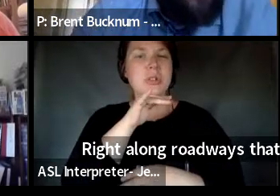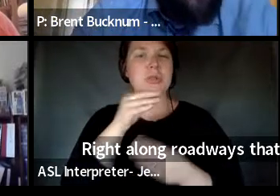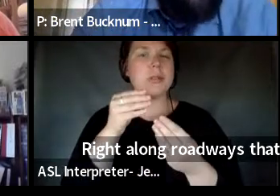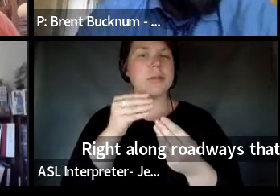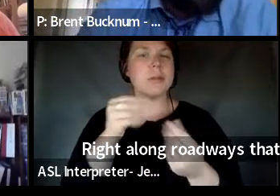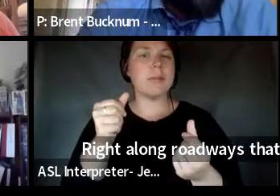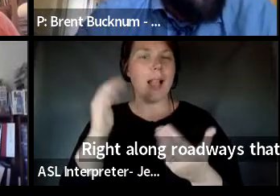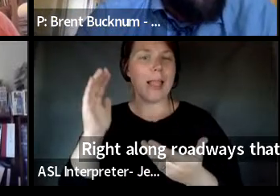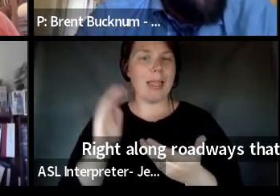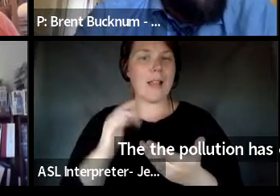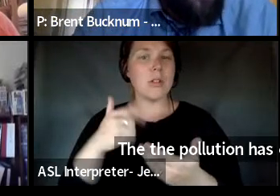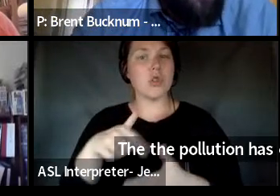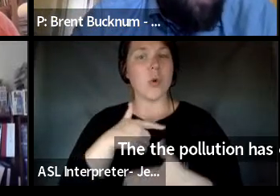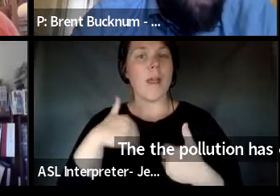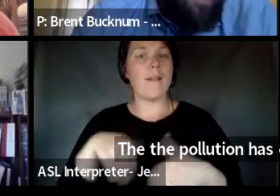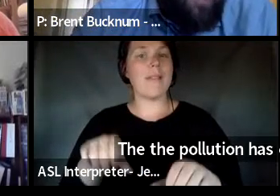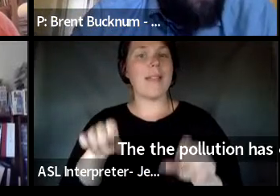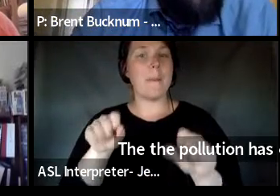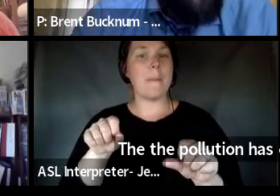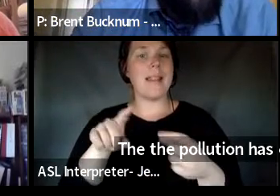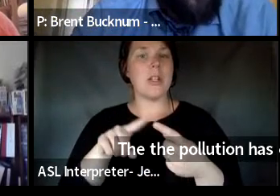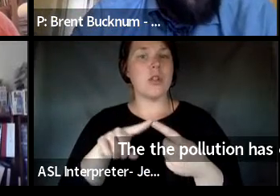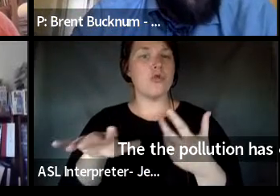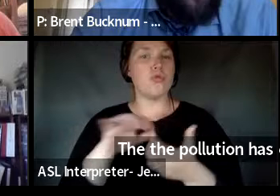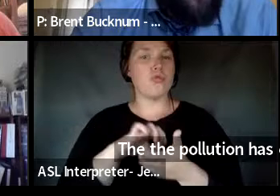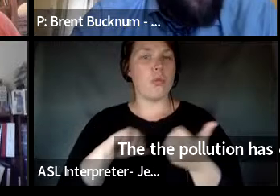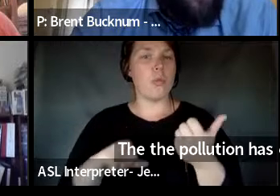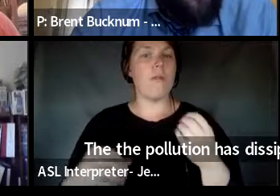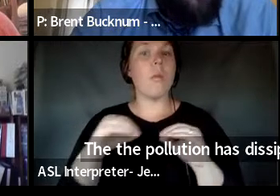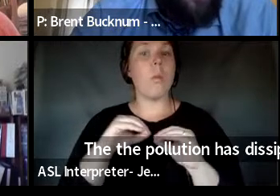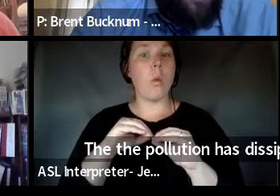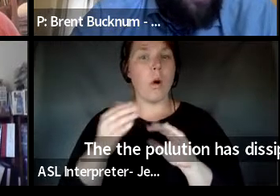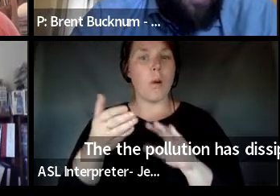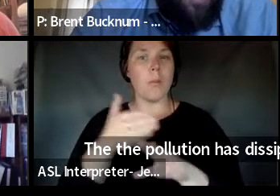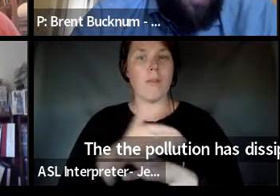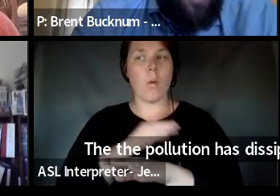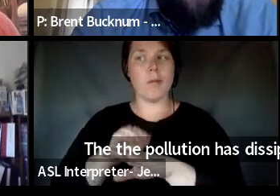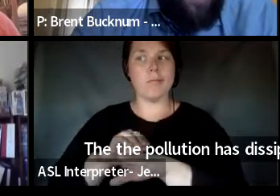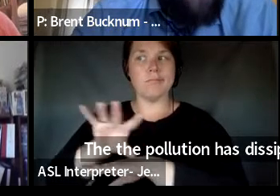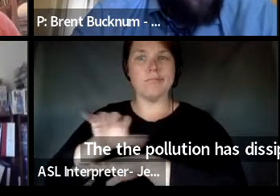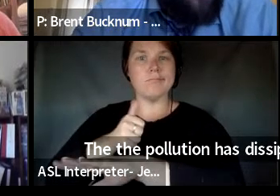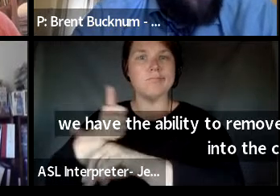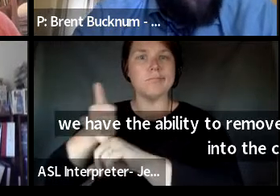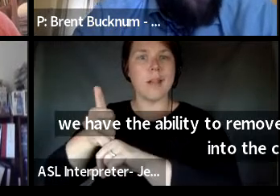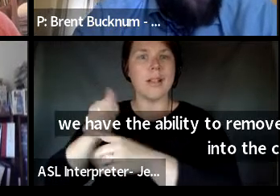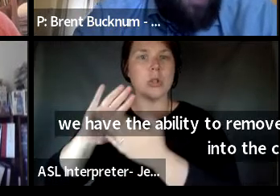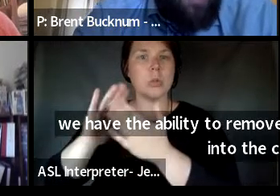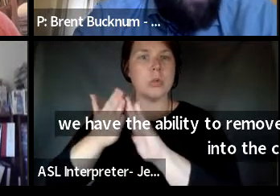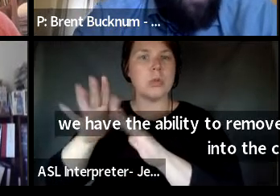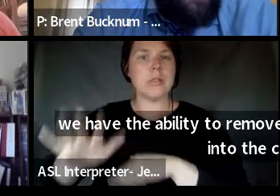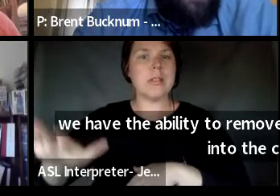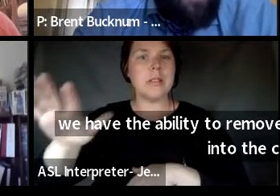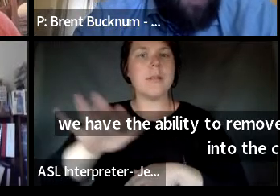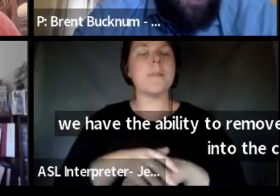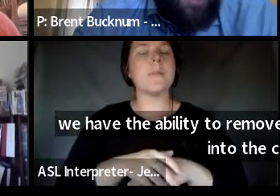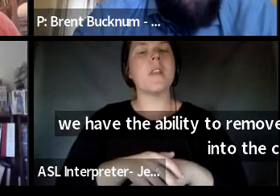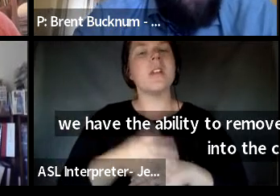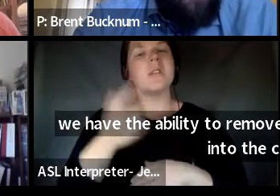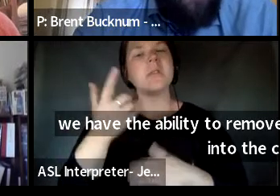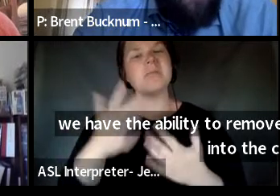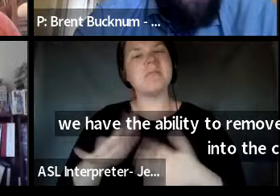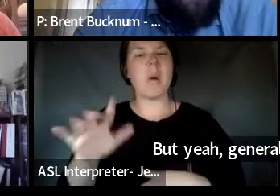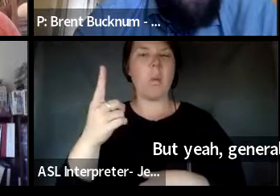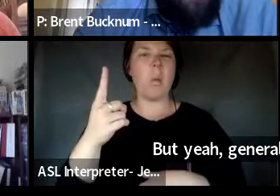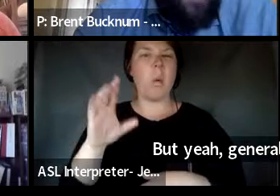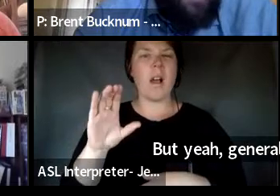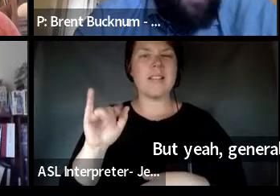So we have the ability to remove more of it before it gets out into the community. But yeah, generally about one city block or